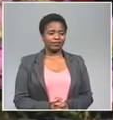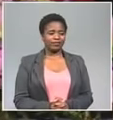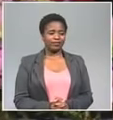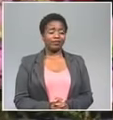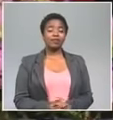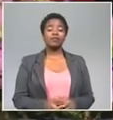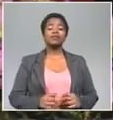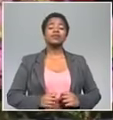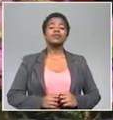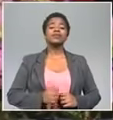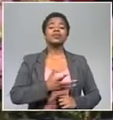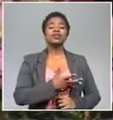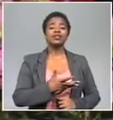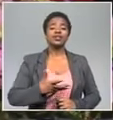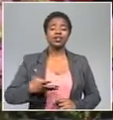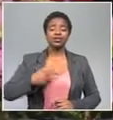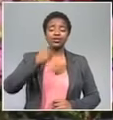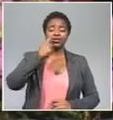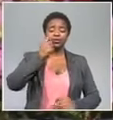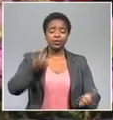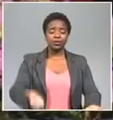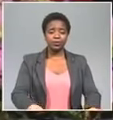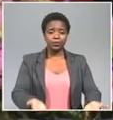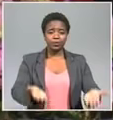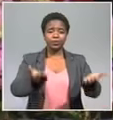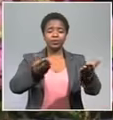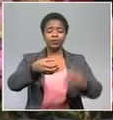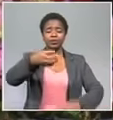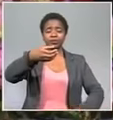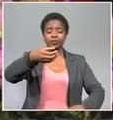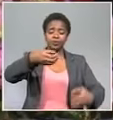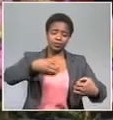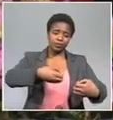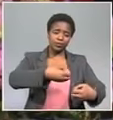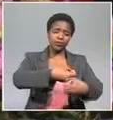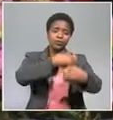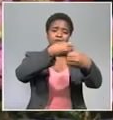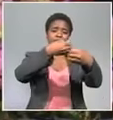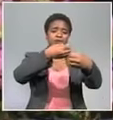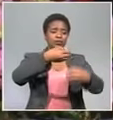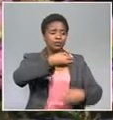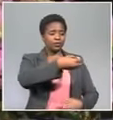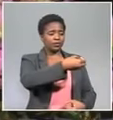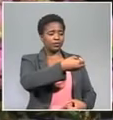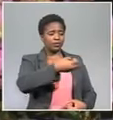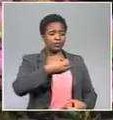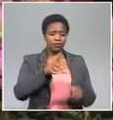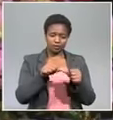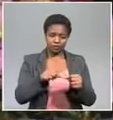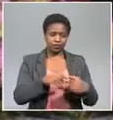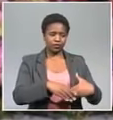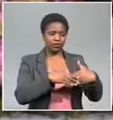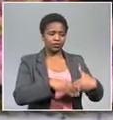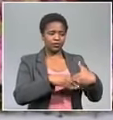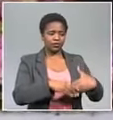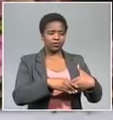Ladies and gentlemen, I invite you all to rise and drink a toast to President and Mrs. Trump. Continued friendship. When